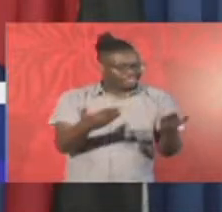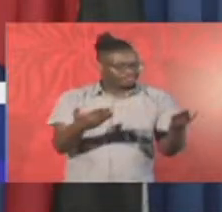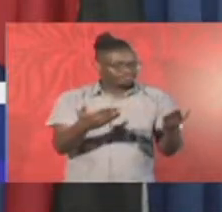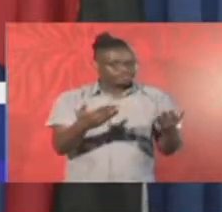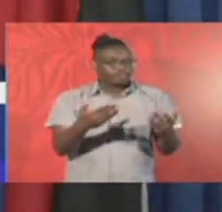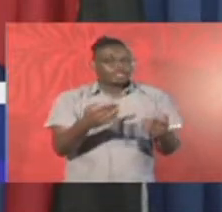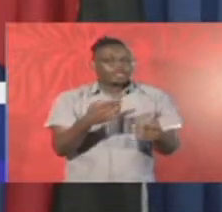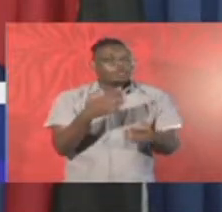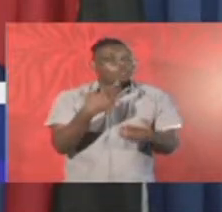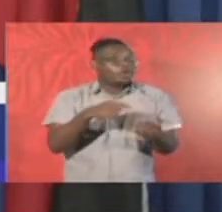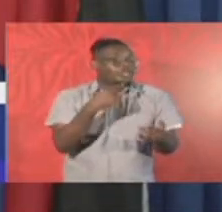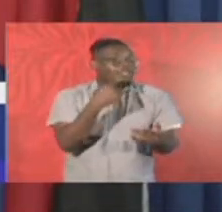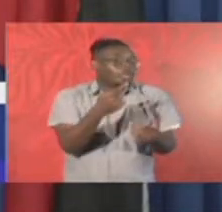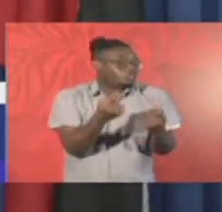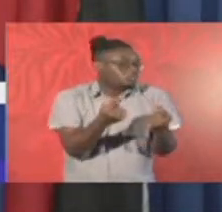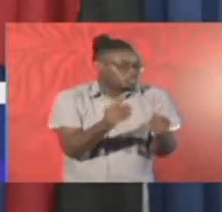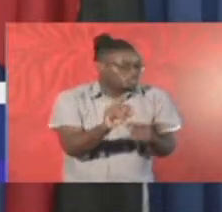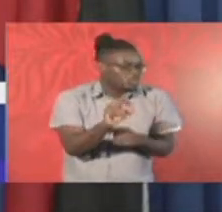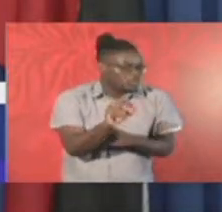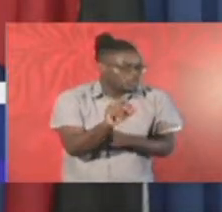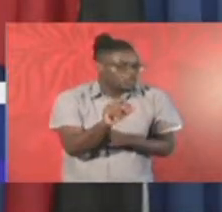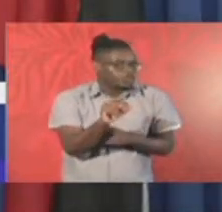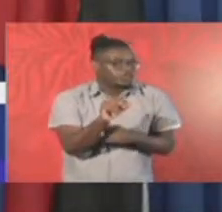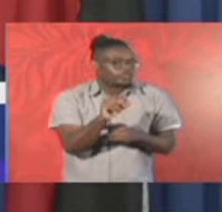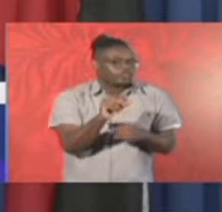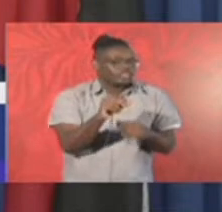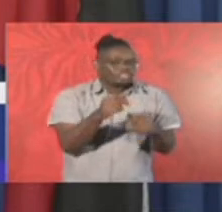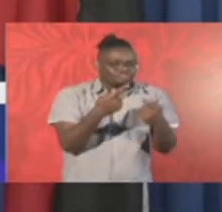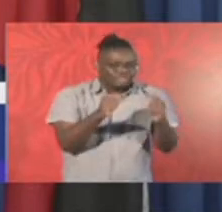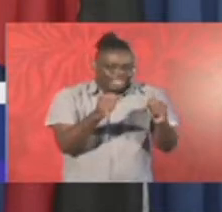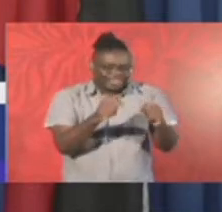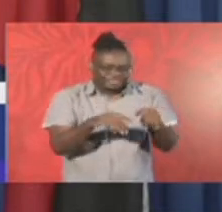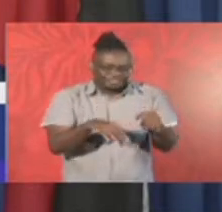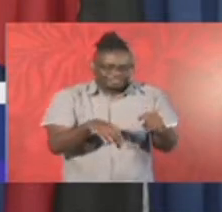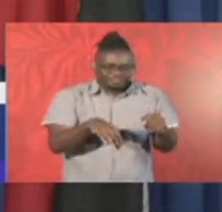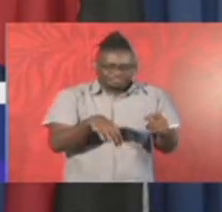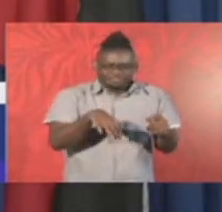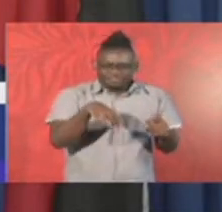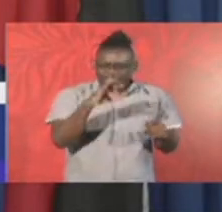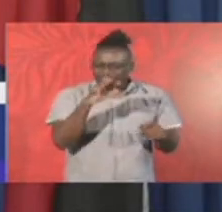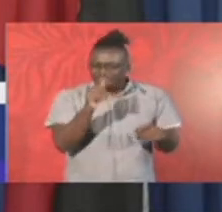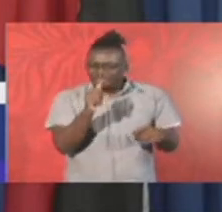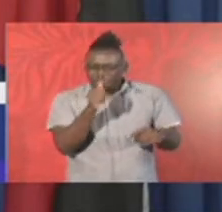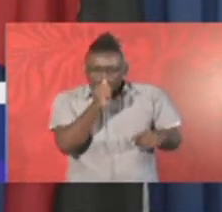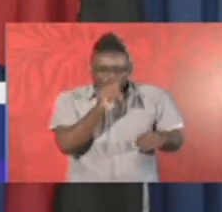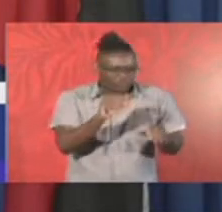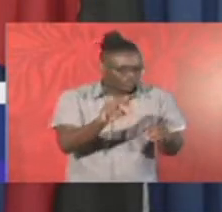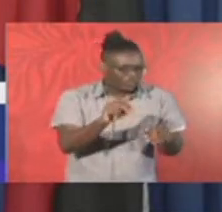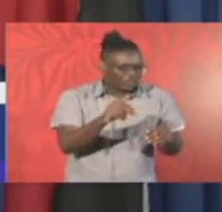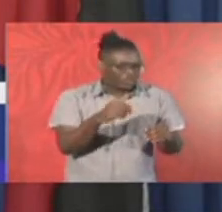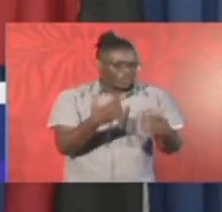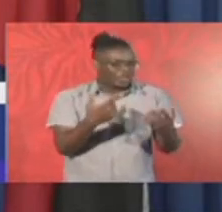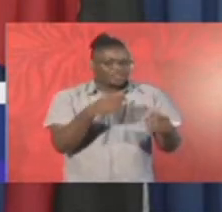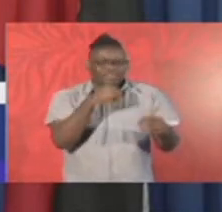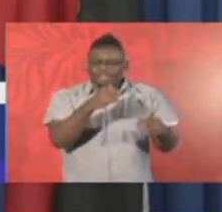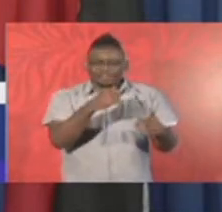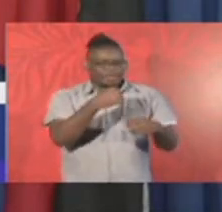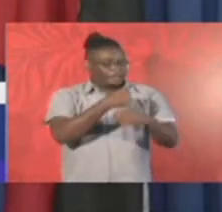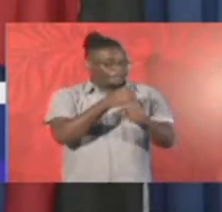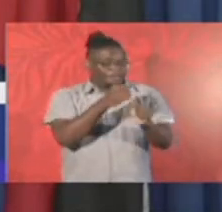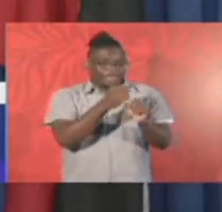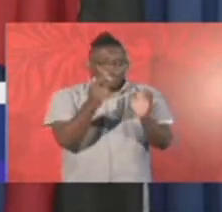So don't look under any stone or behind any wall for any ulterior position. I have been entirely open